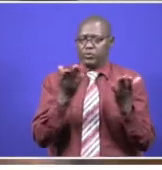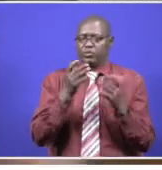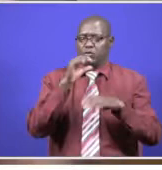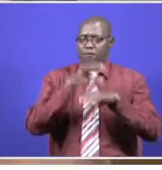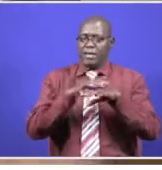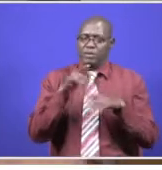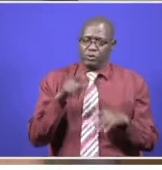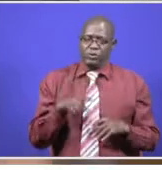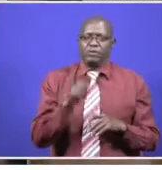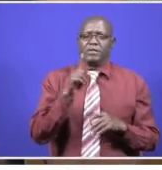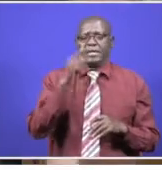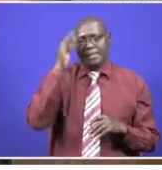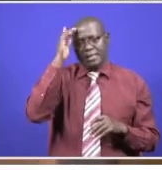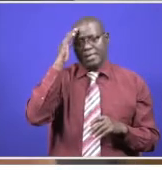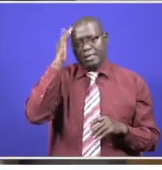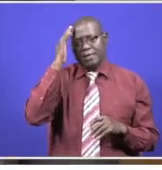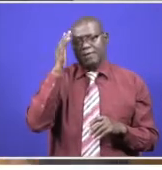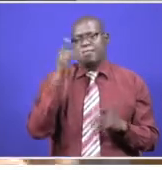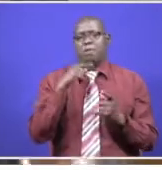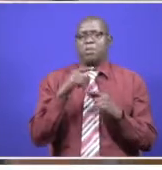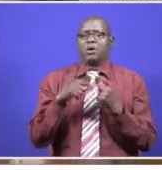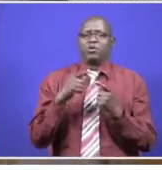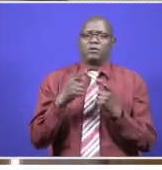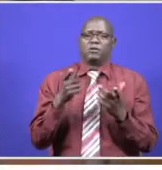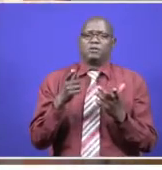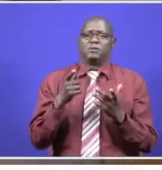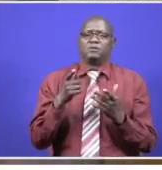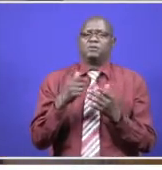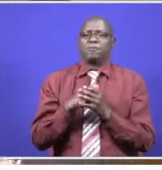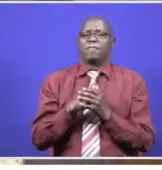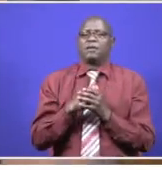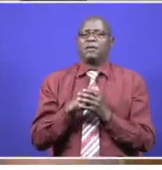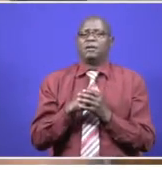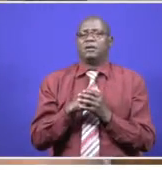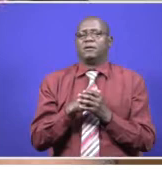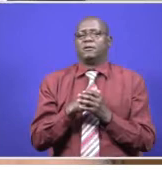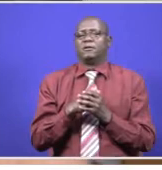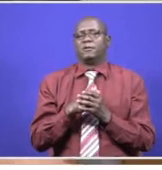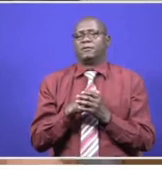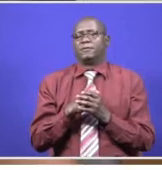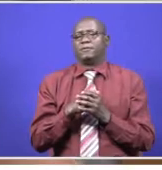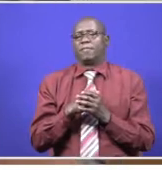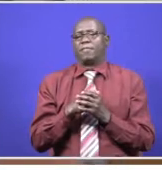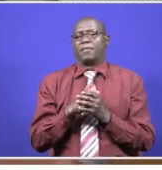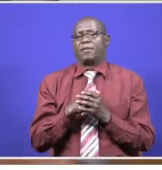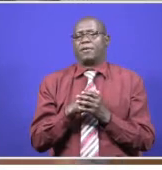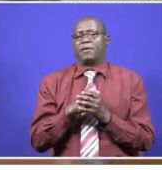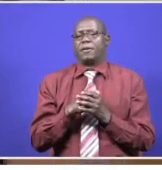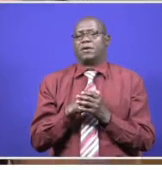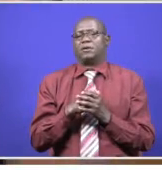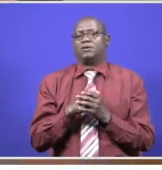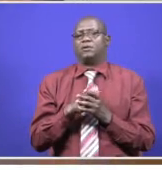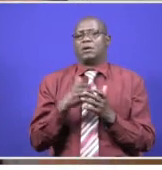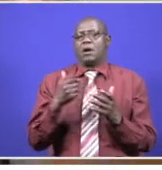yourself thinking about being in the lead in an area, when you find yourself constantly being